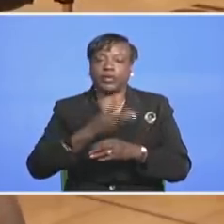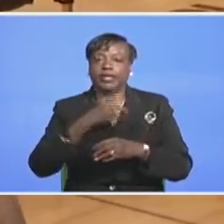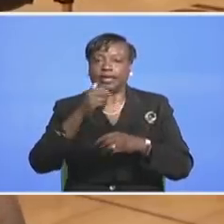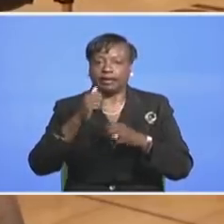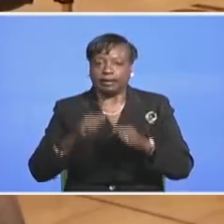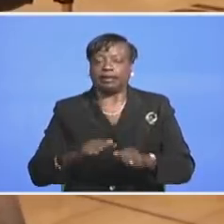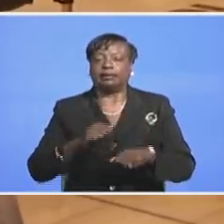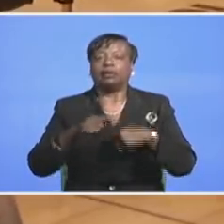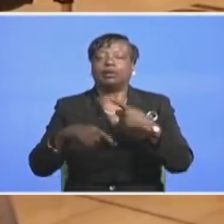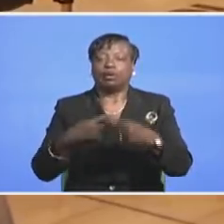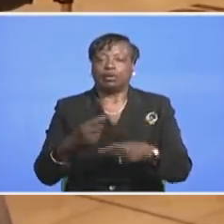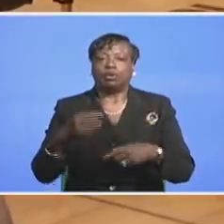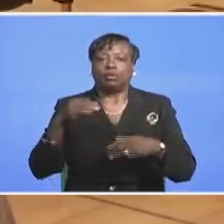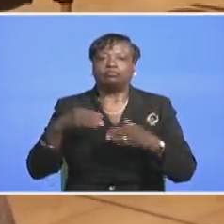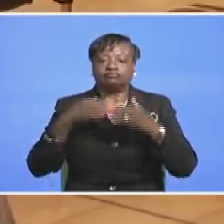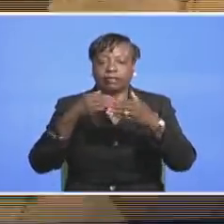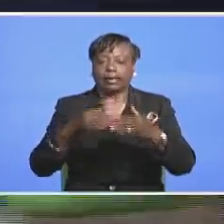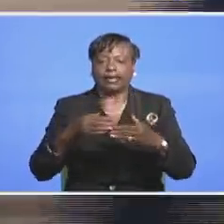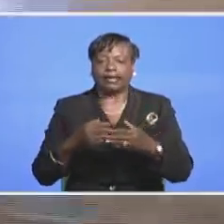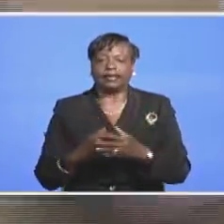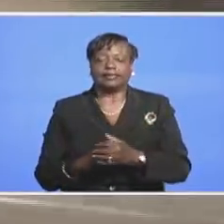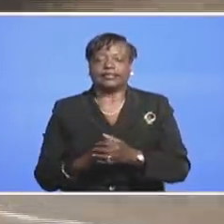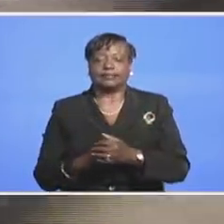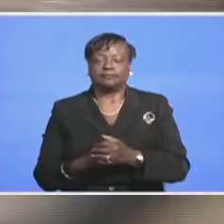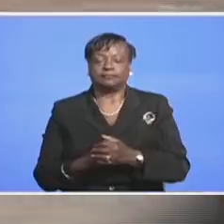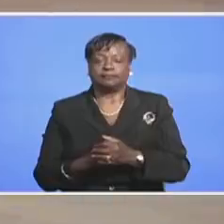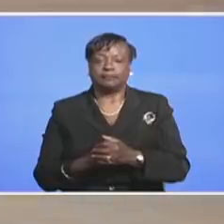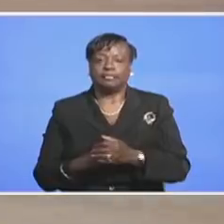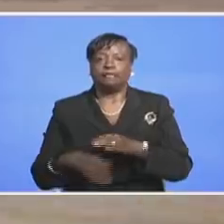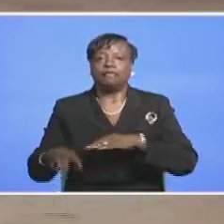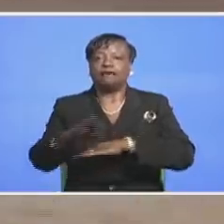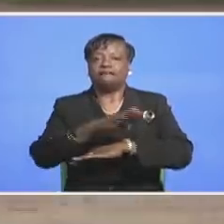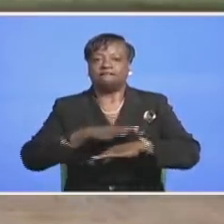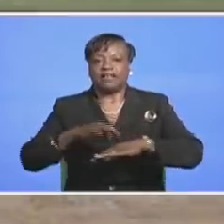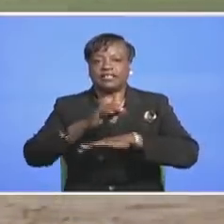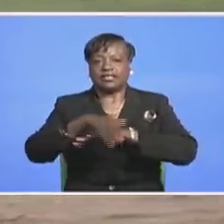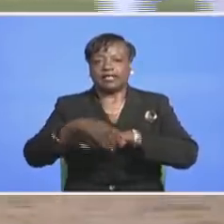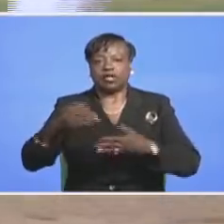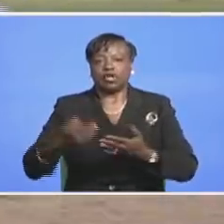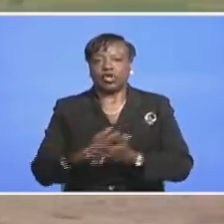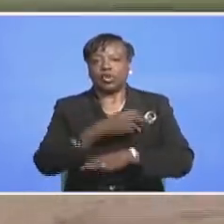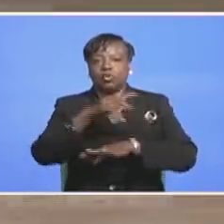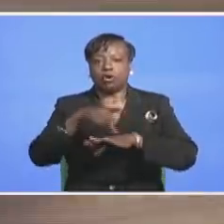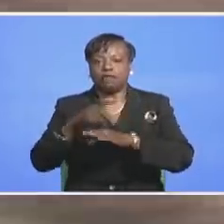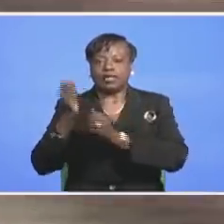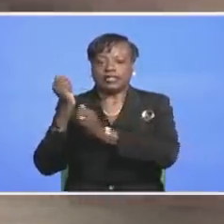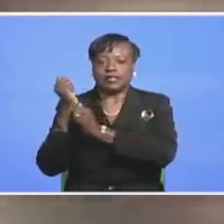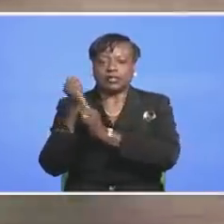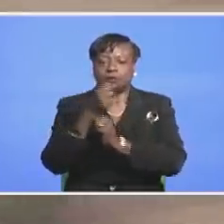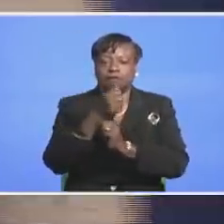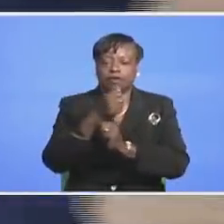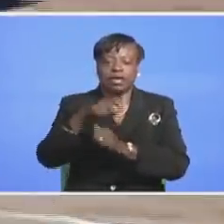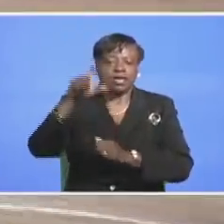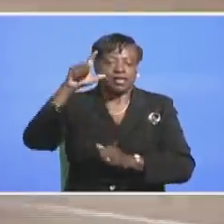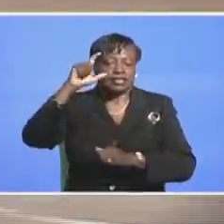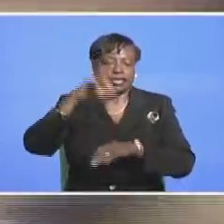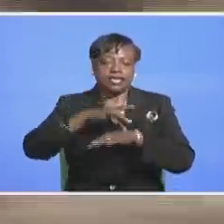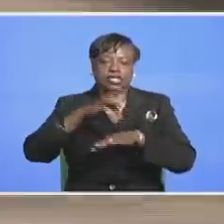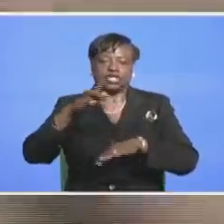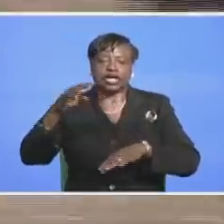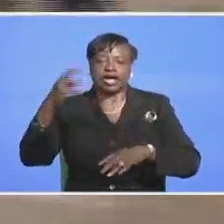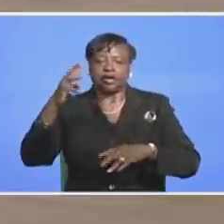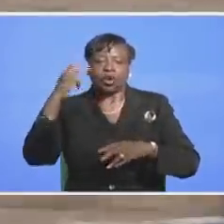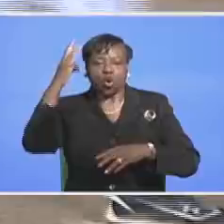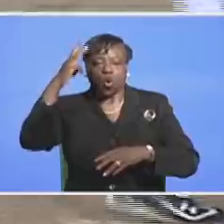for a full 12 roster spot. On the field tonight in the New Providence Softball Association are Sunshine Auto Wildcats playing